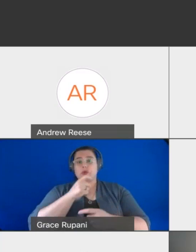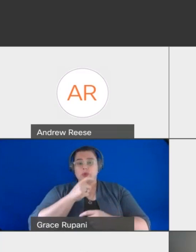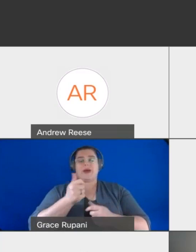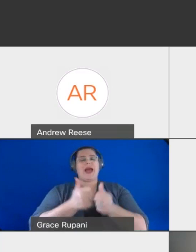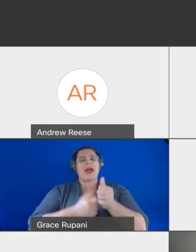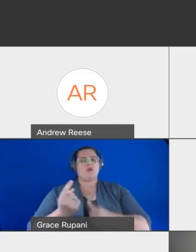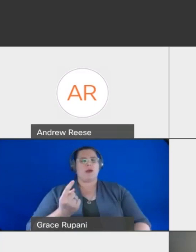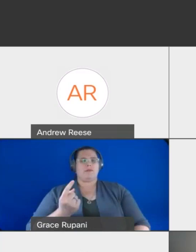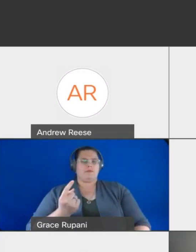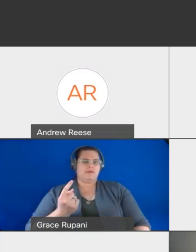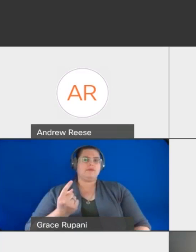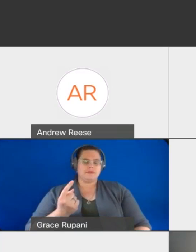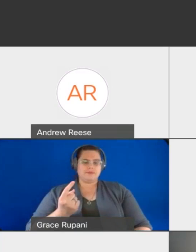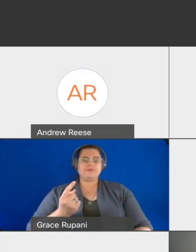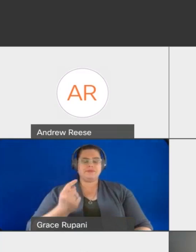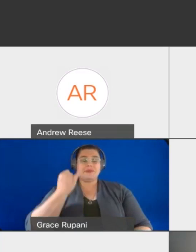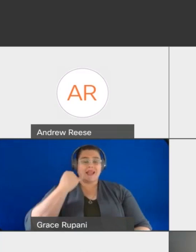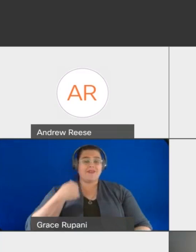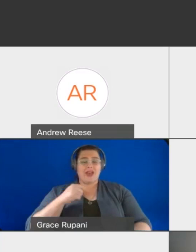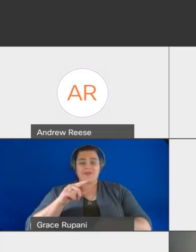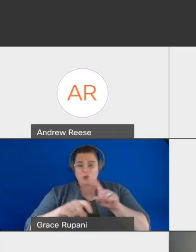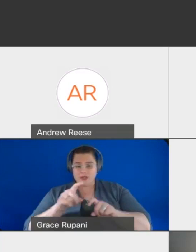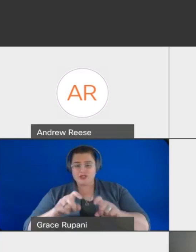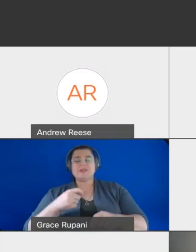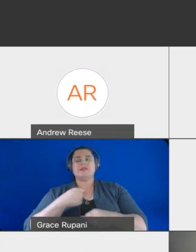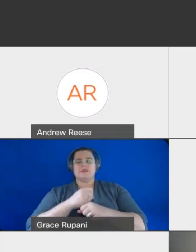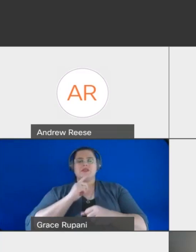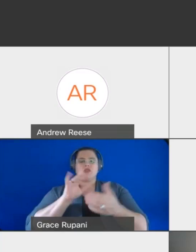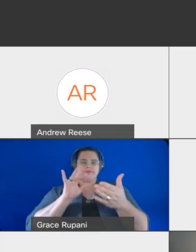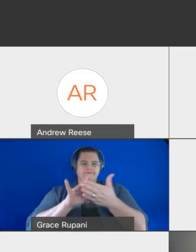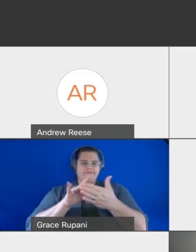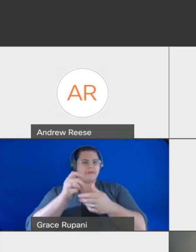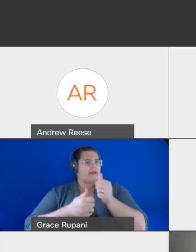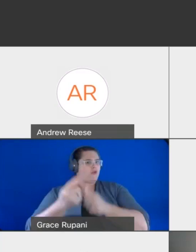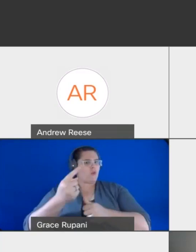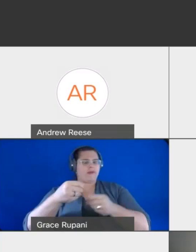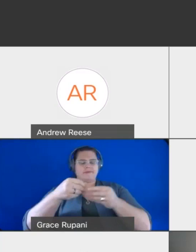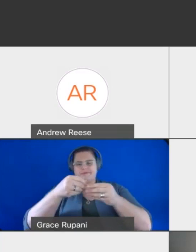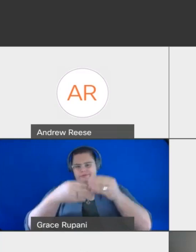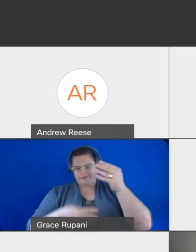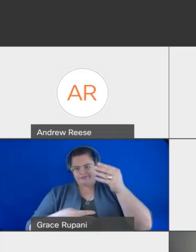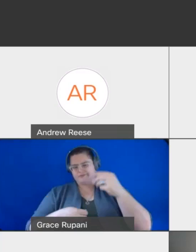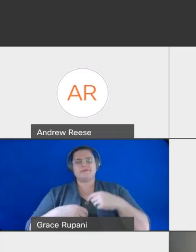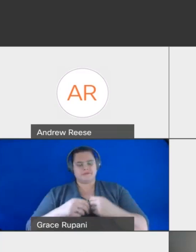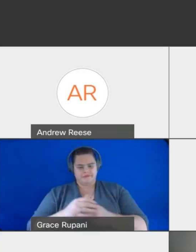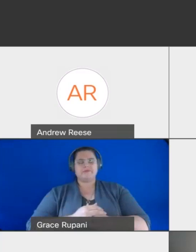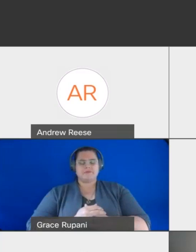have questions, please scroll down to where it says everyone and type in your question. There is a,